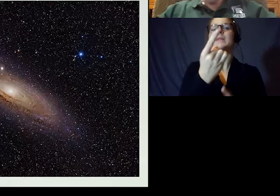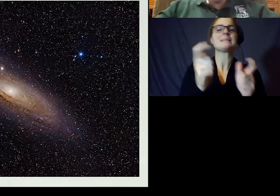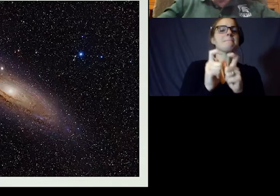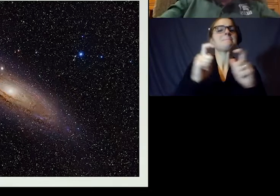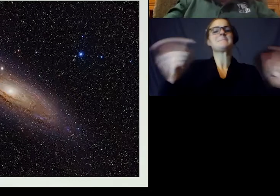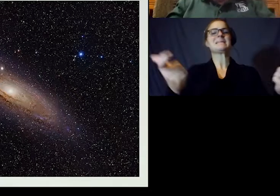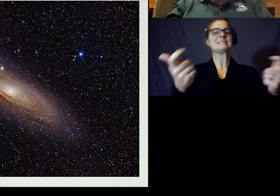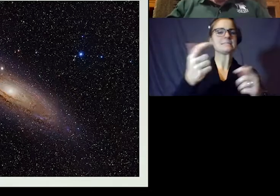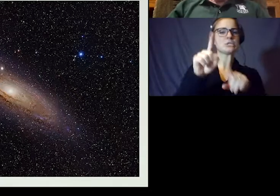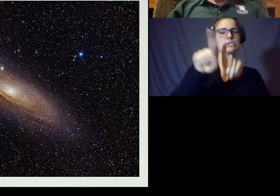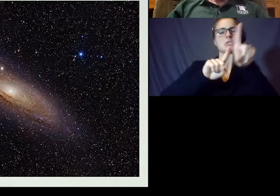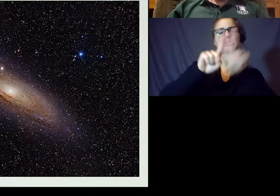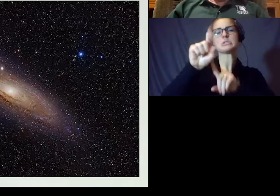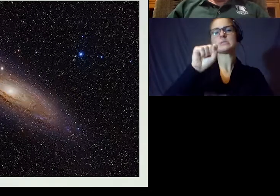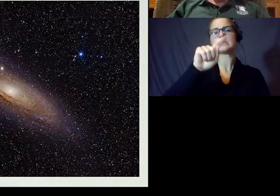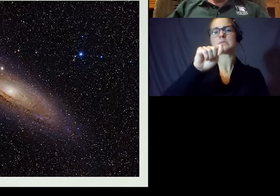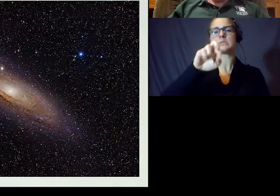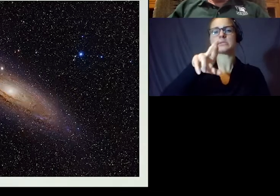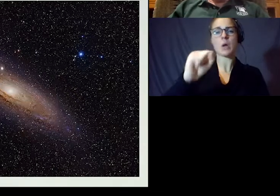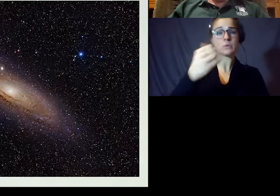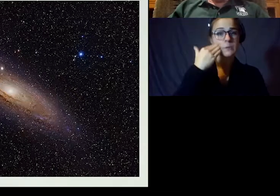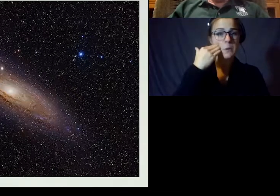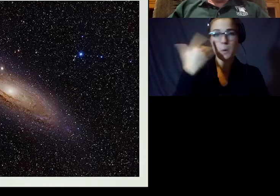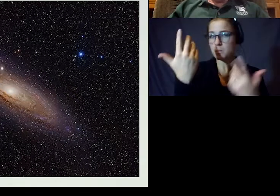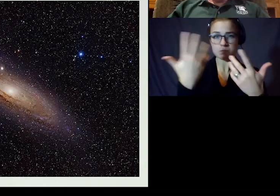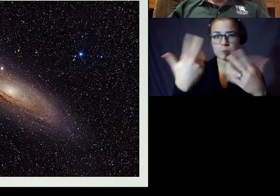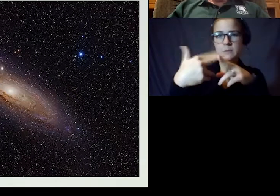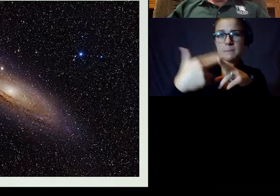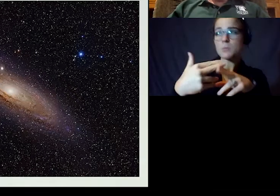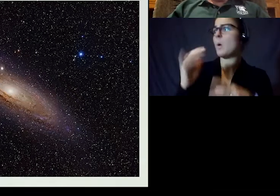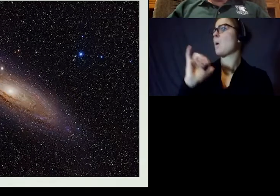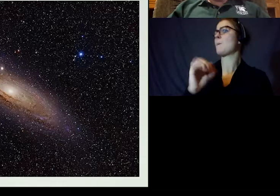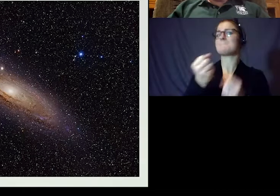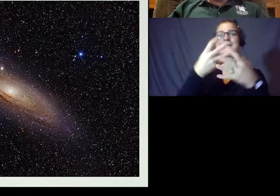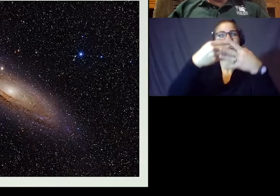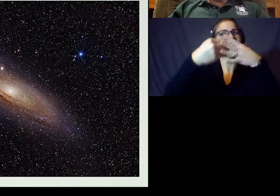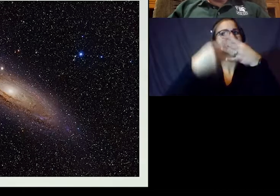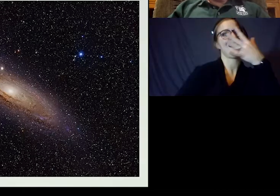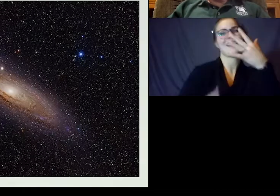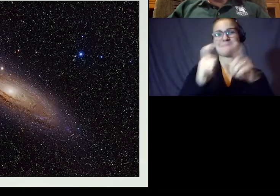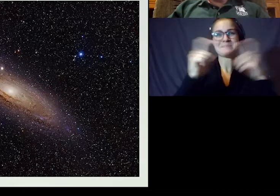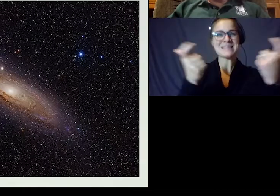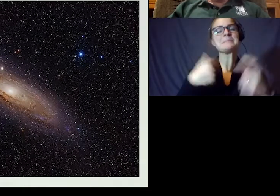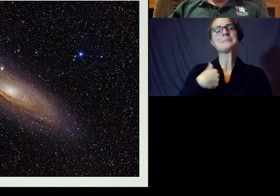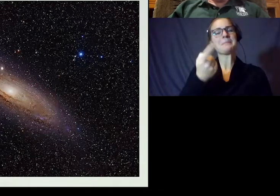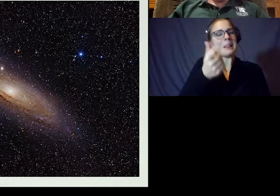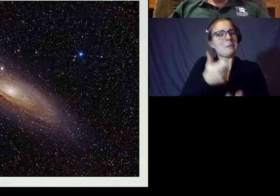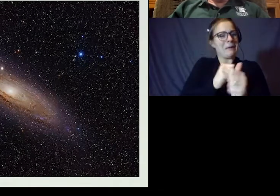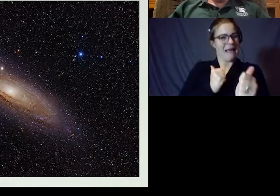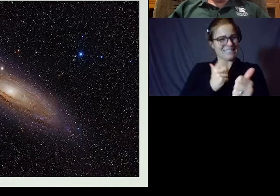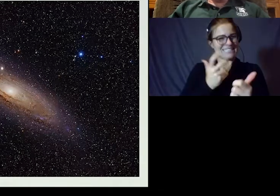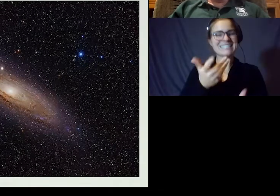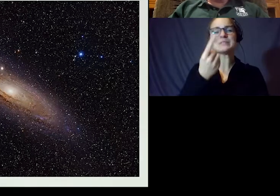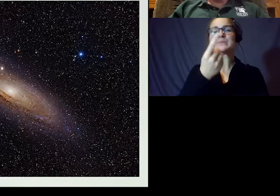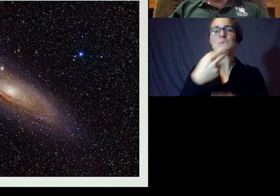stars? Oh, there's all kinds of stars that are really big. I'm a little bit behind in this. I mean, there's one